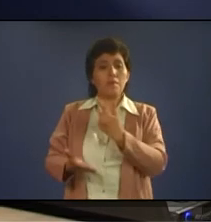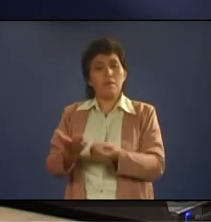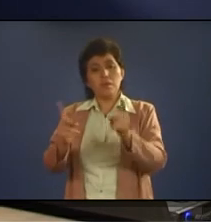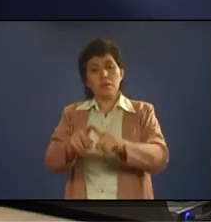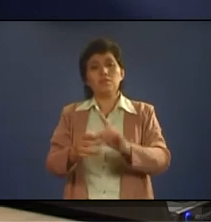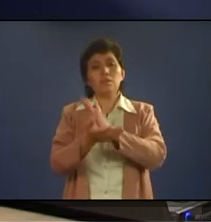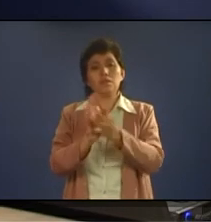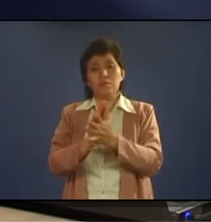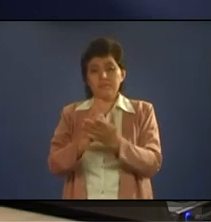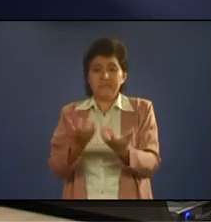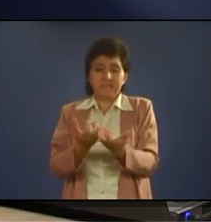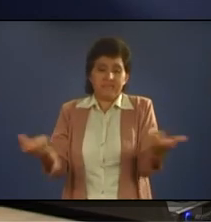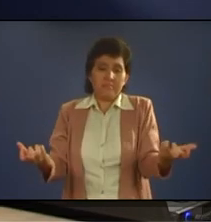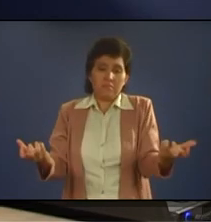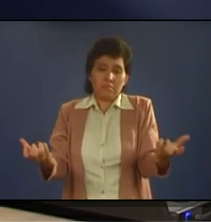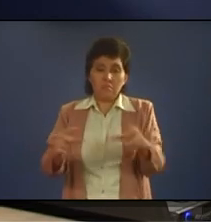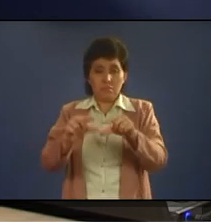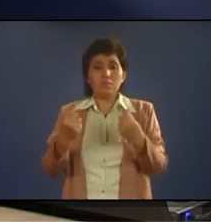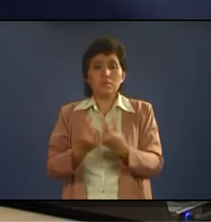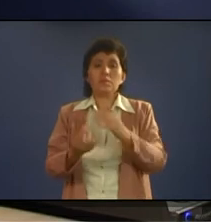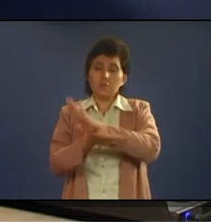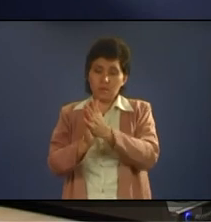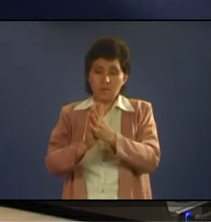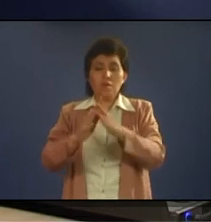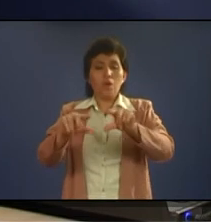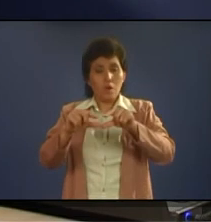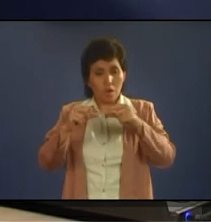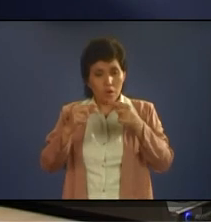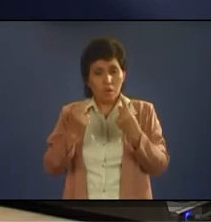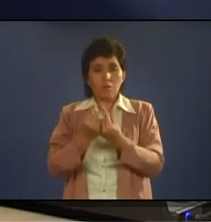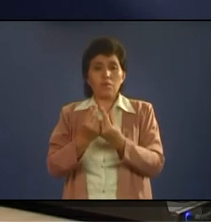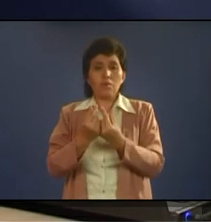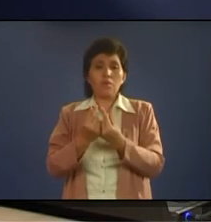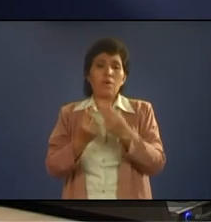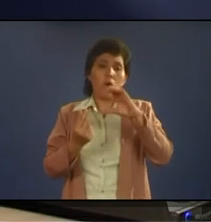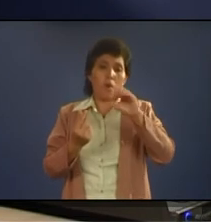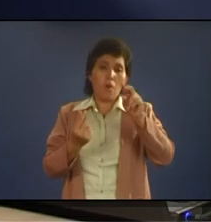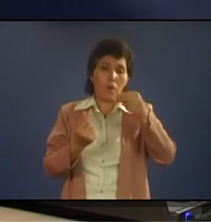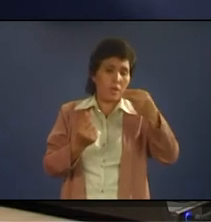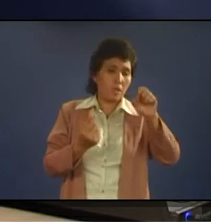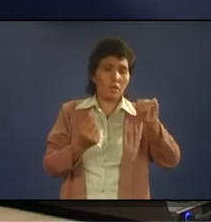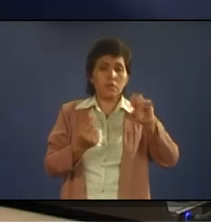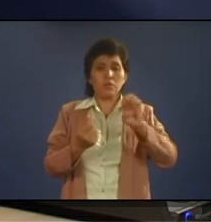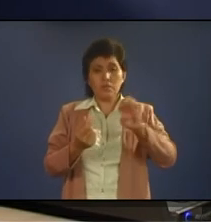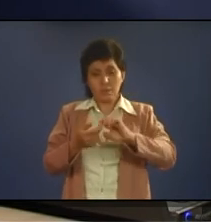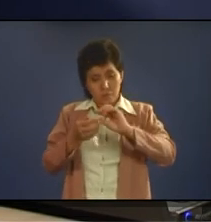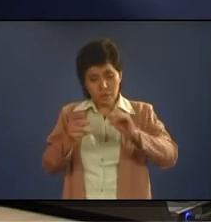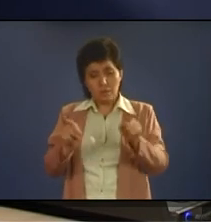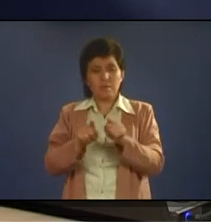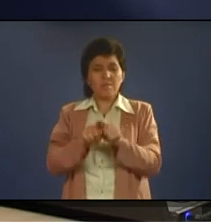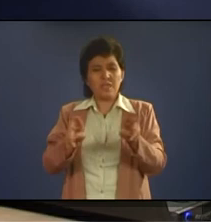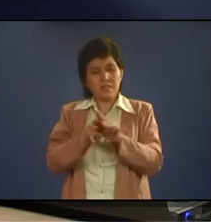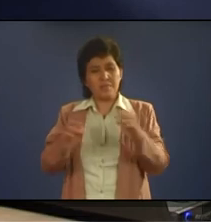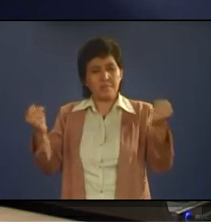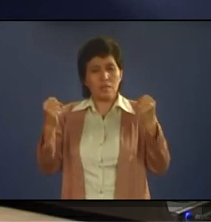a split of the group, okay? So group cohesion, it's very important. It look in terms of the dynamic. Now, if you